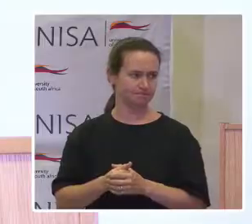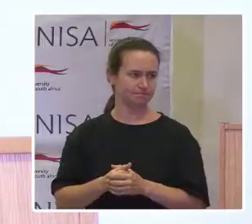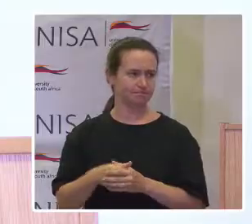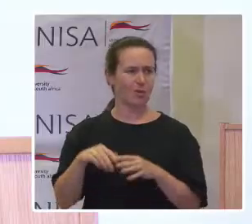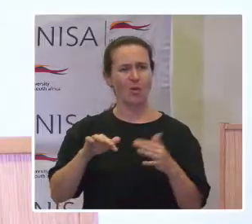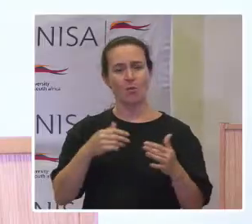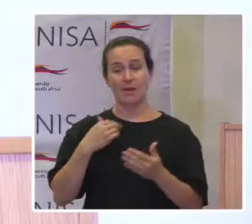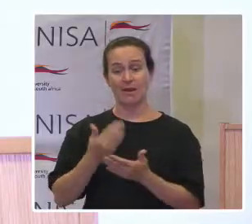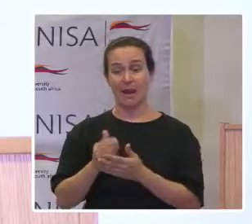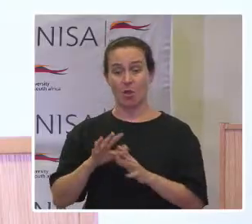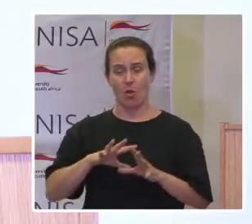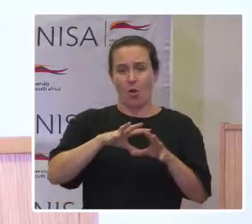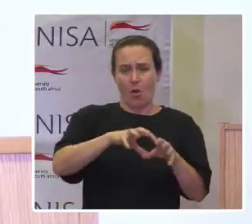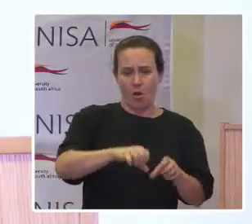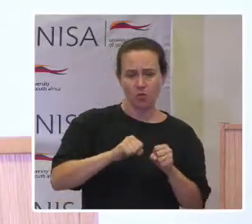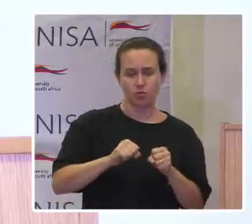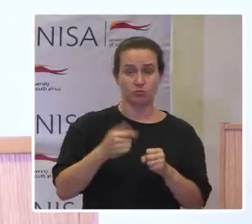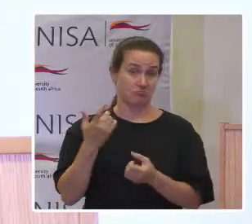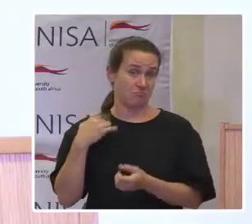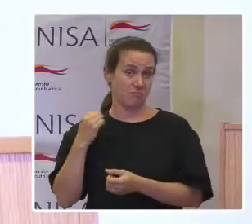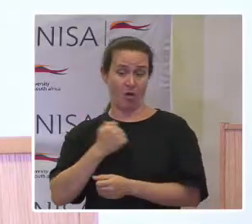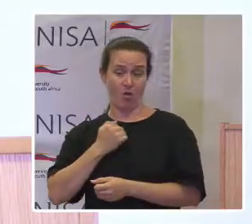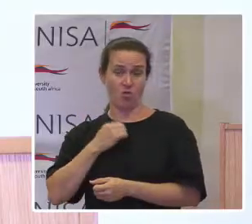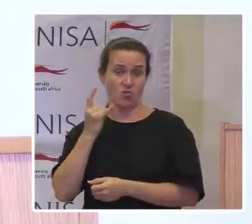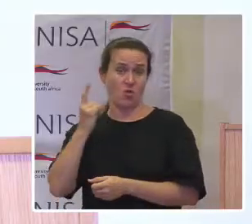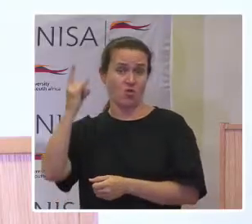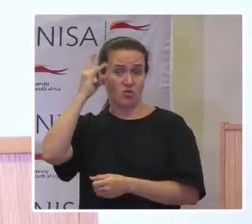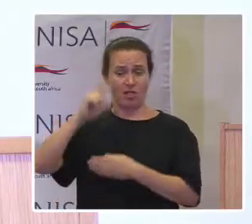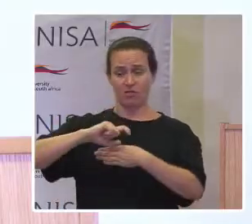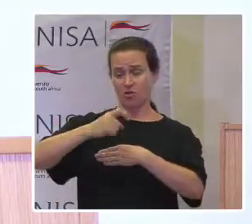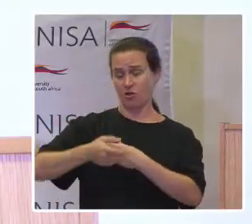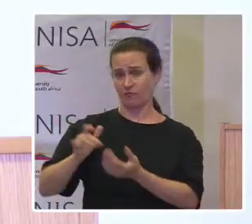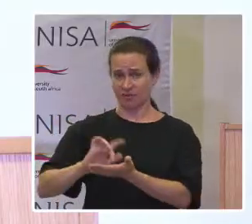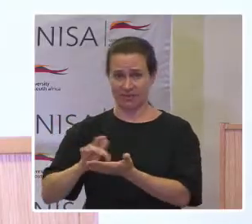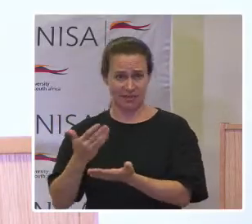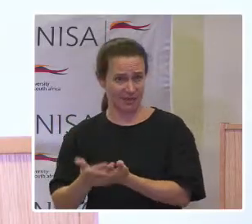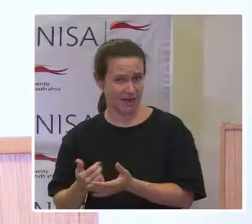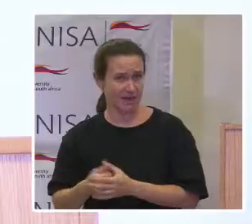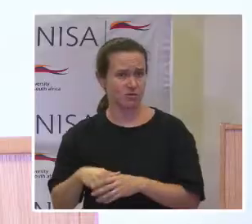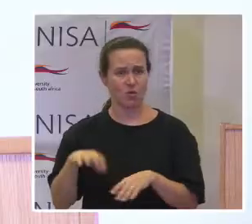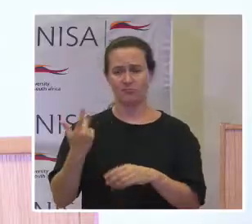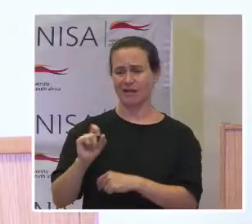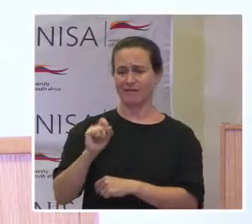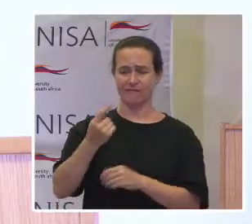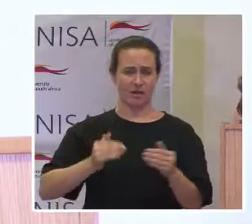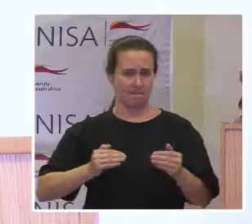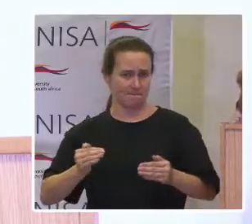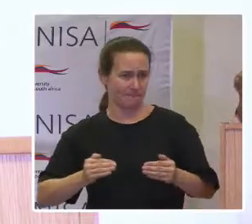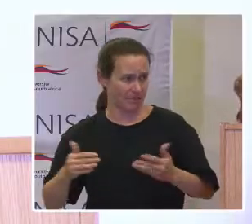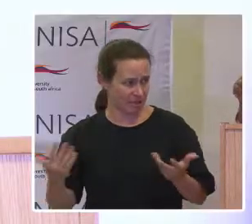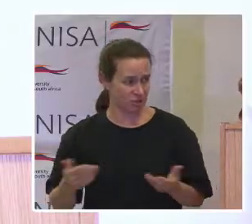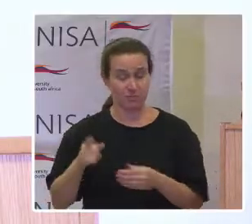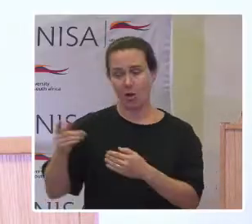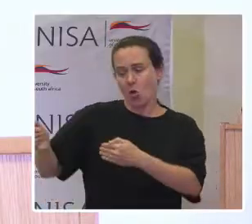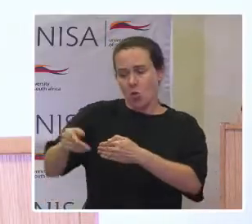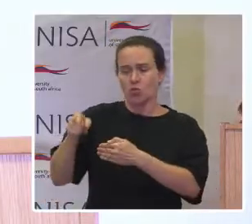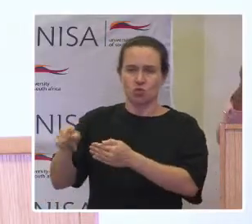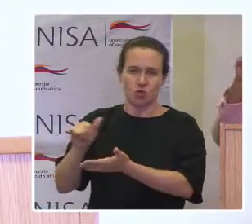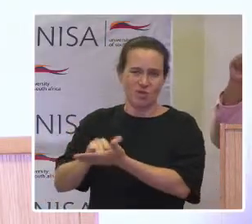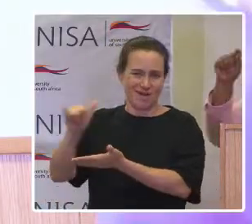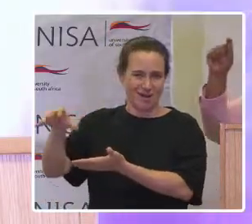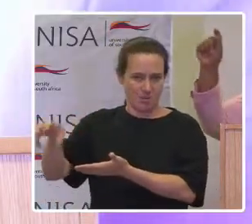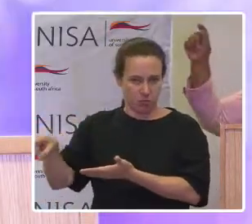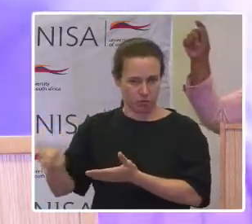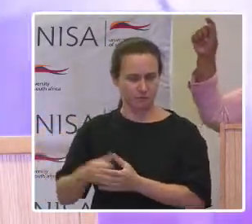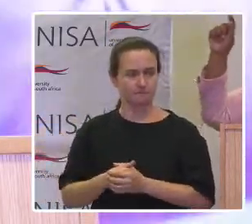hosting or having our own hotel and conference centers. Let us look at event management near the airports. I think